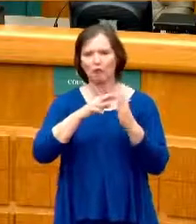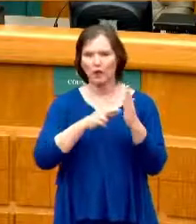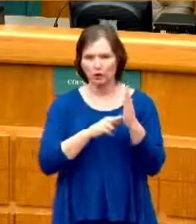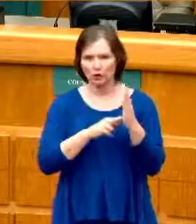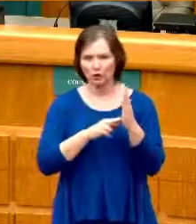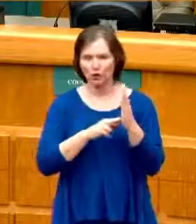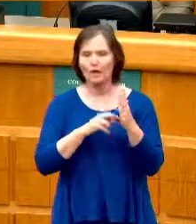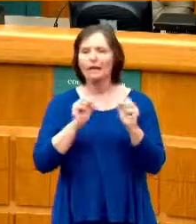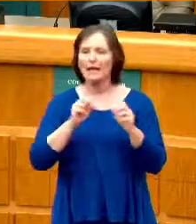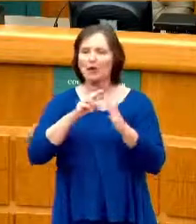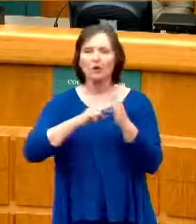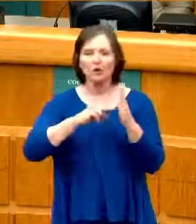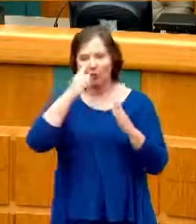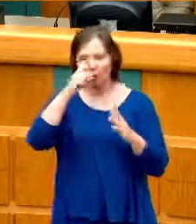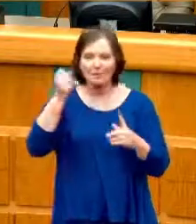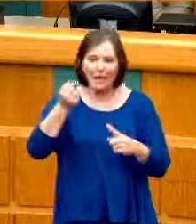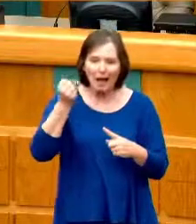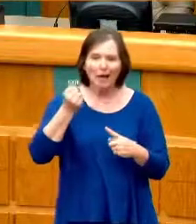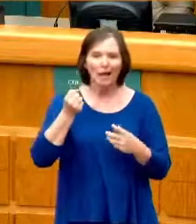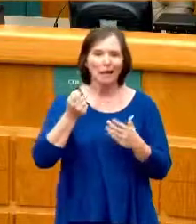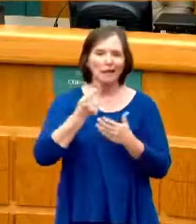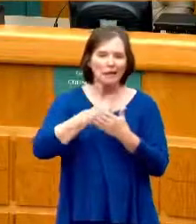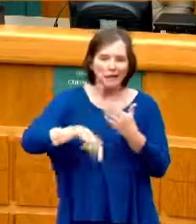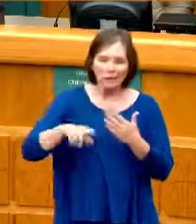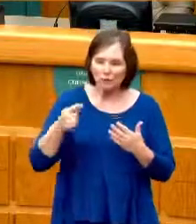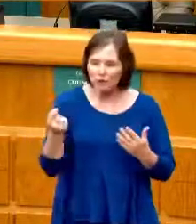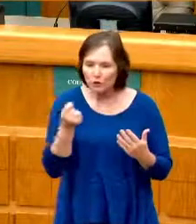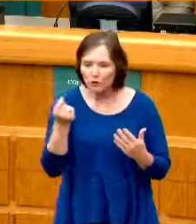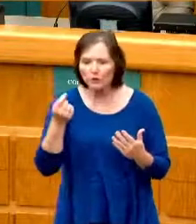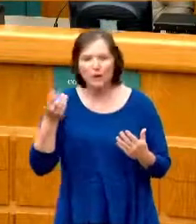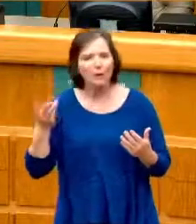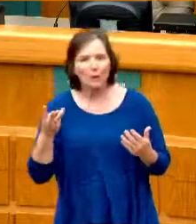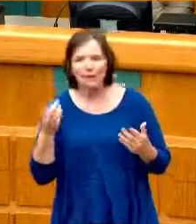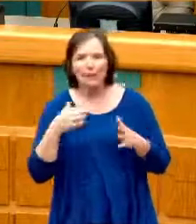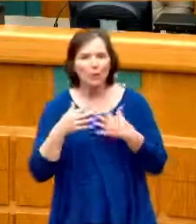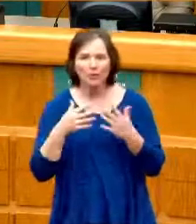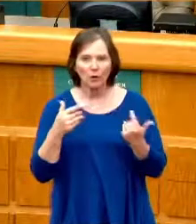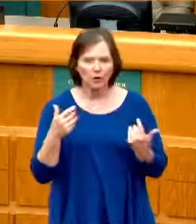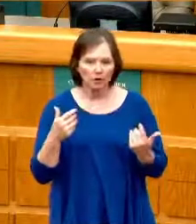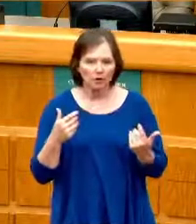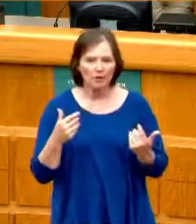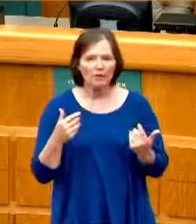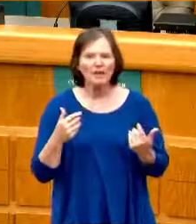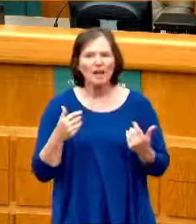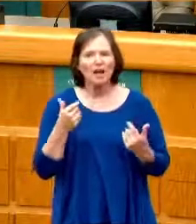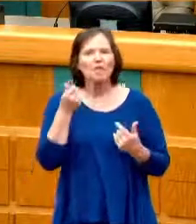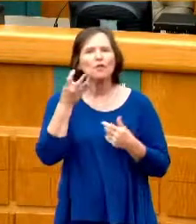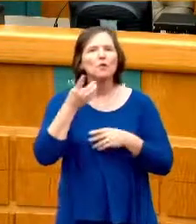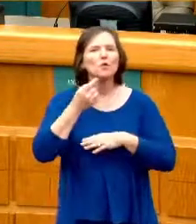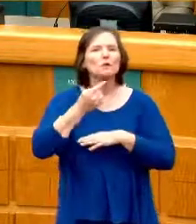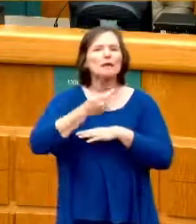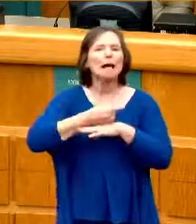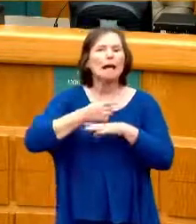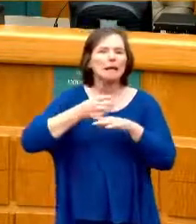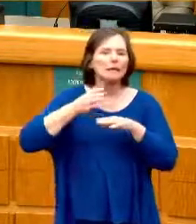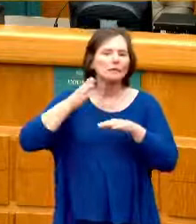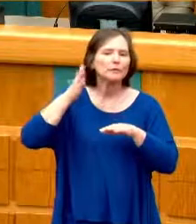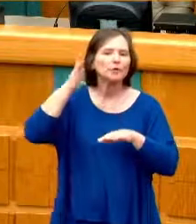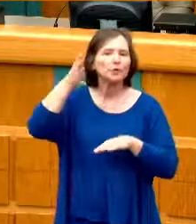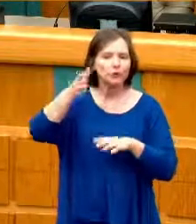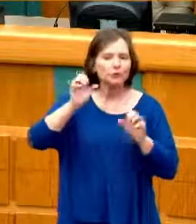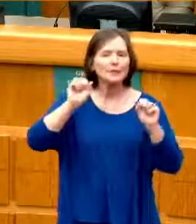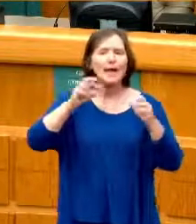can register for next Tuesday or for next Wednesday. We're not going out very far right now. We're only going out about a week. But what